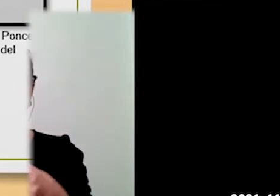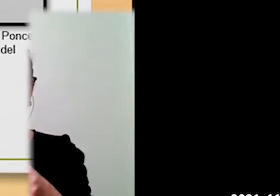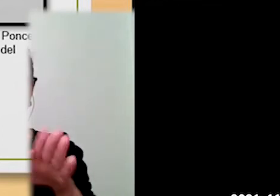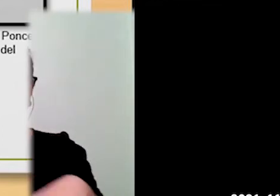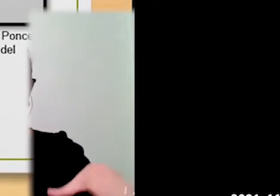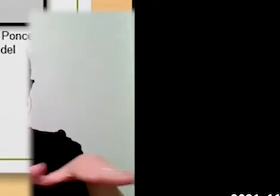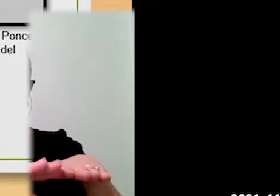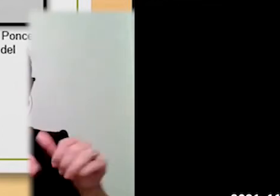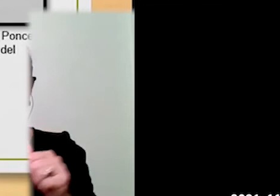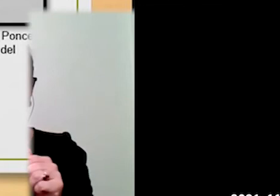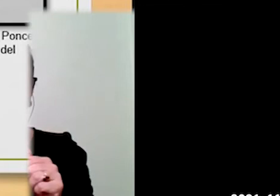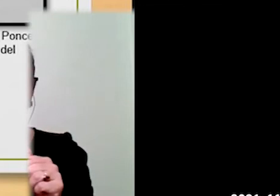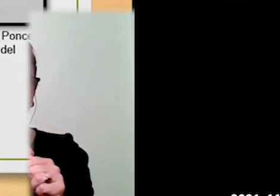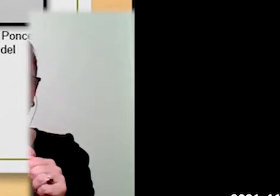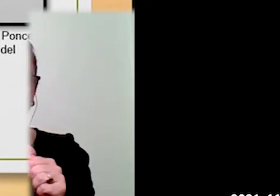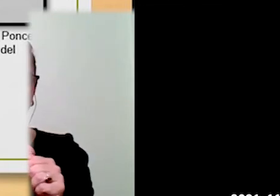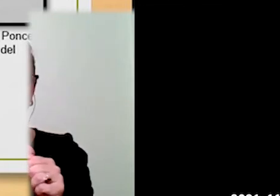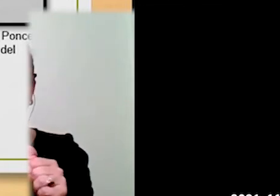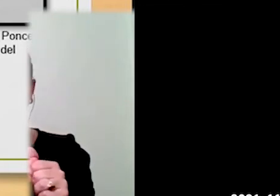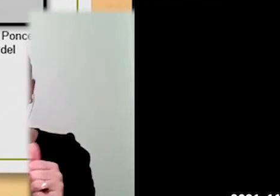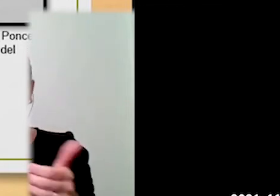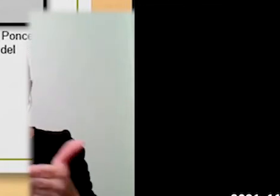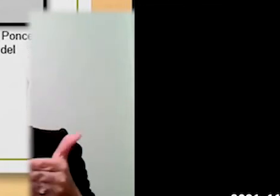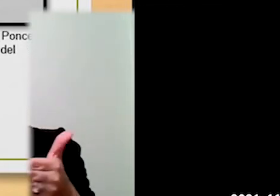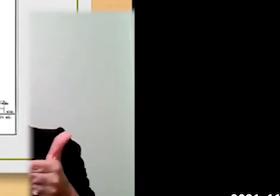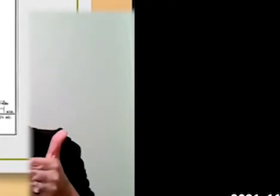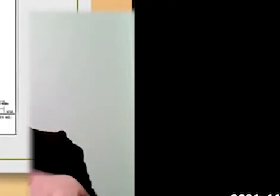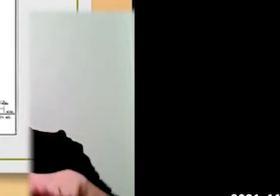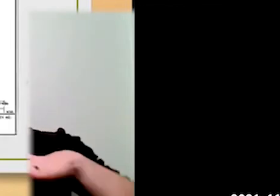in the eastern coast from the 1940s.